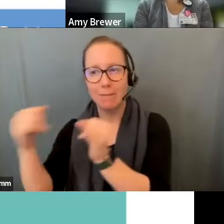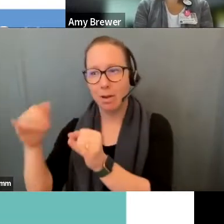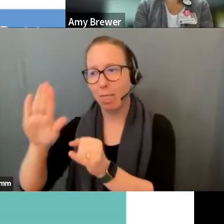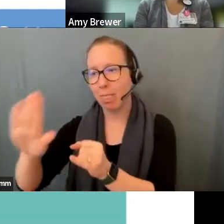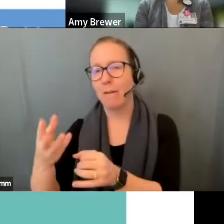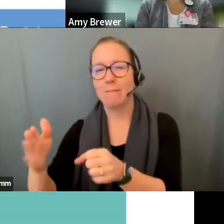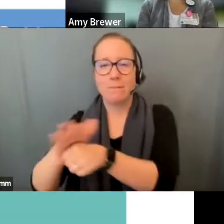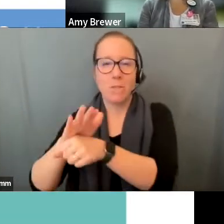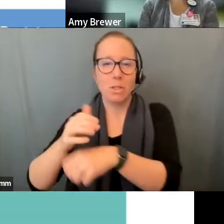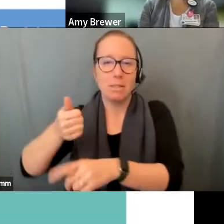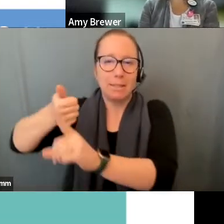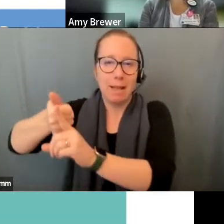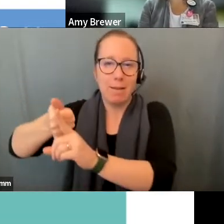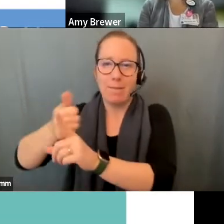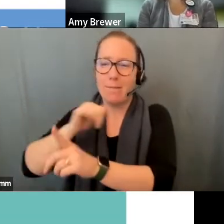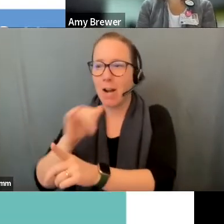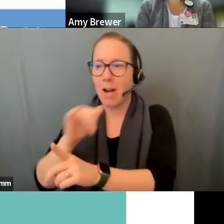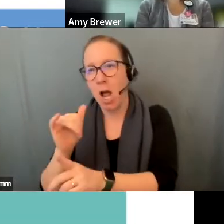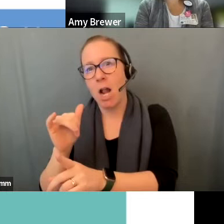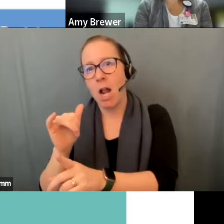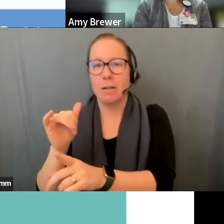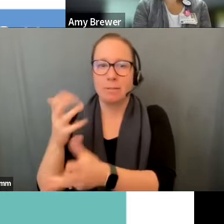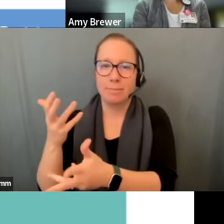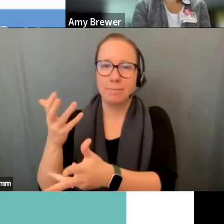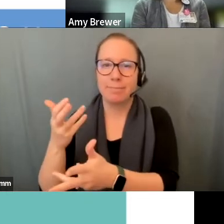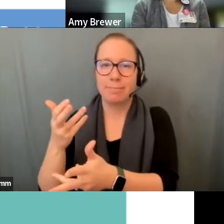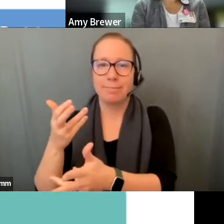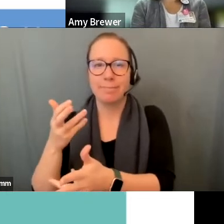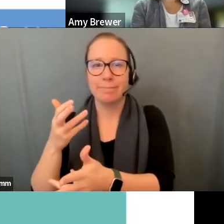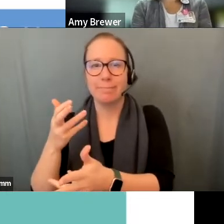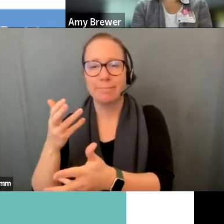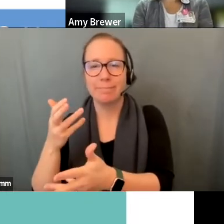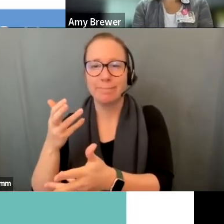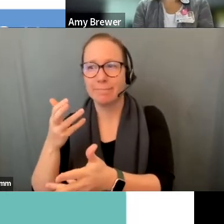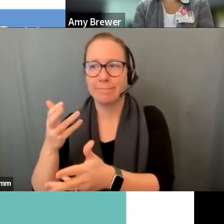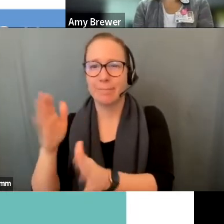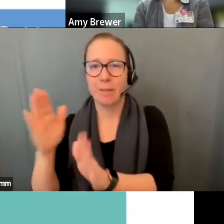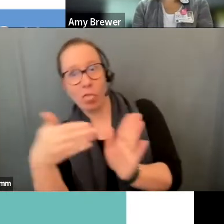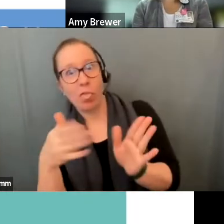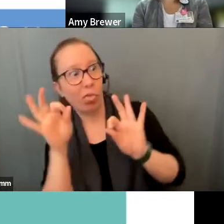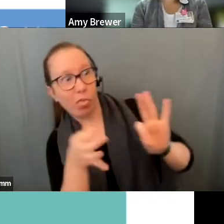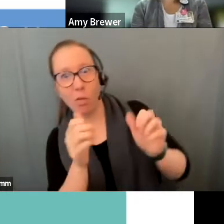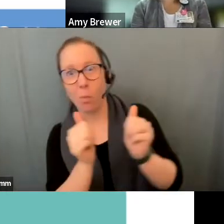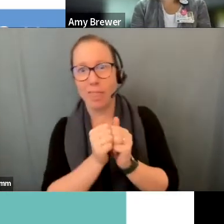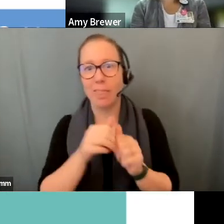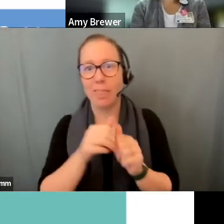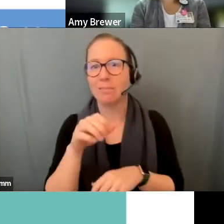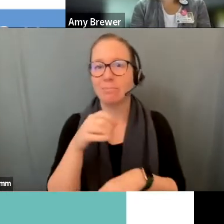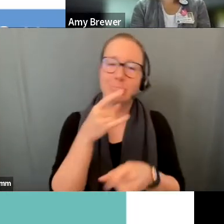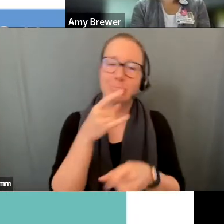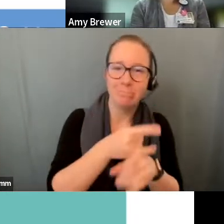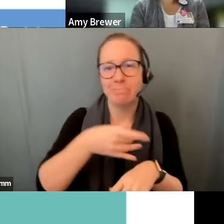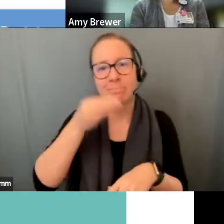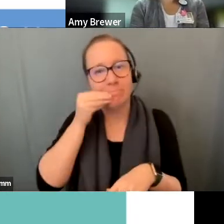self rather than distracting that with substances. Another way that we can